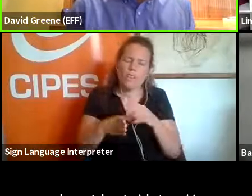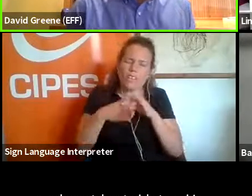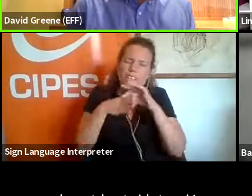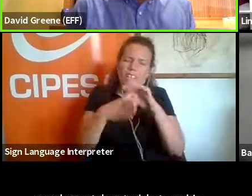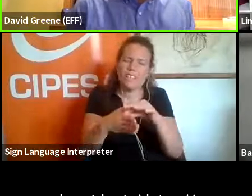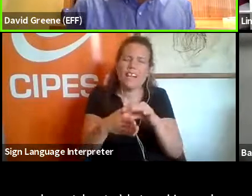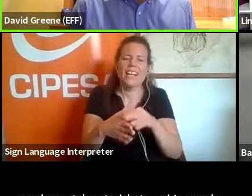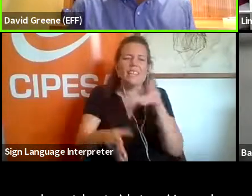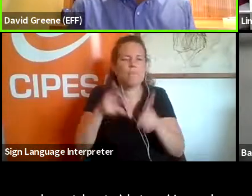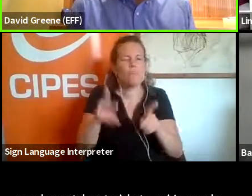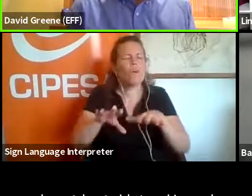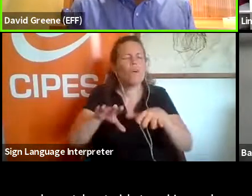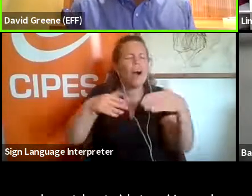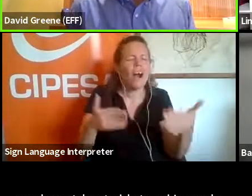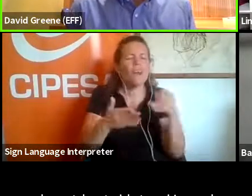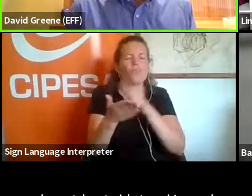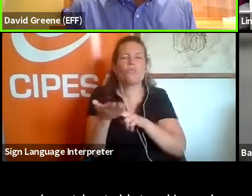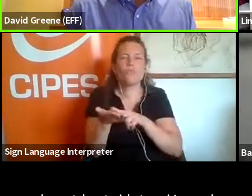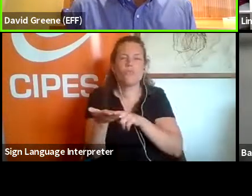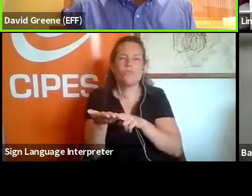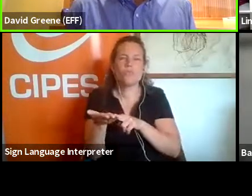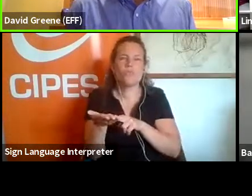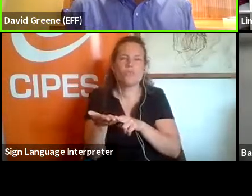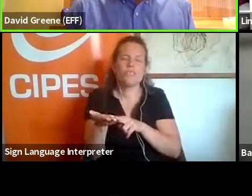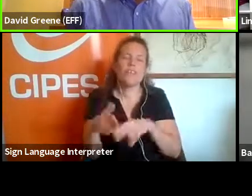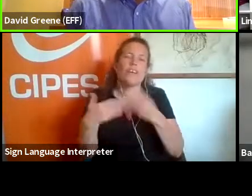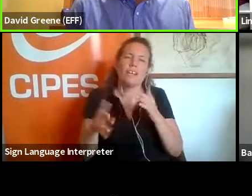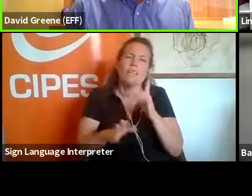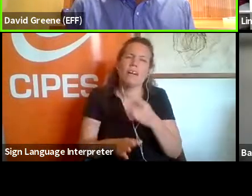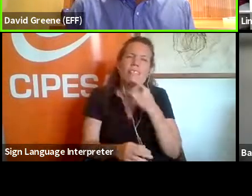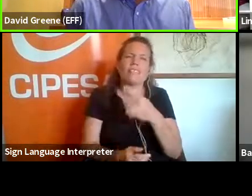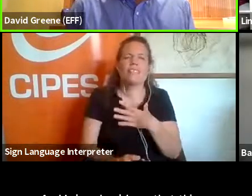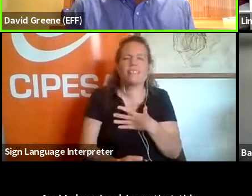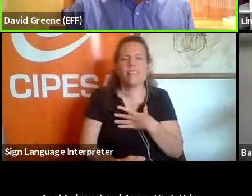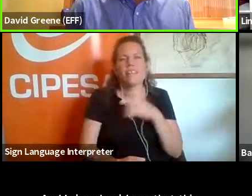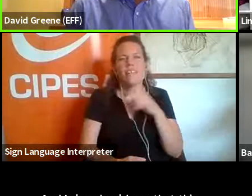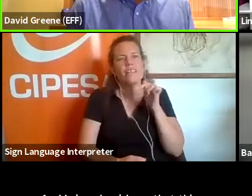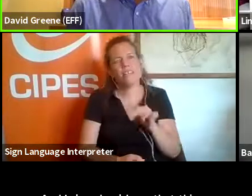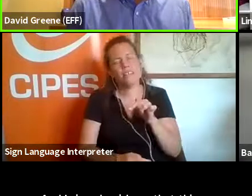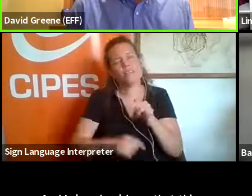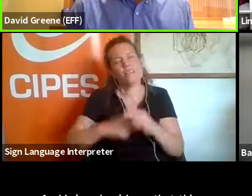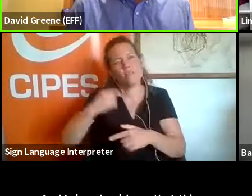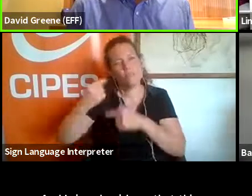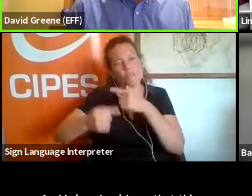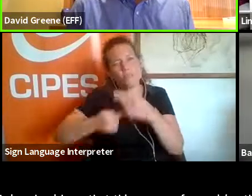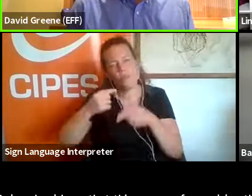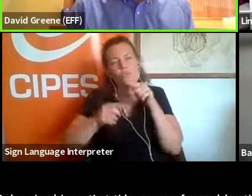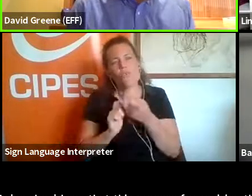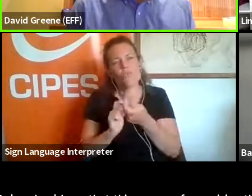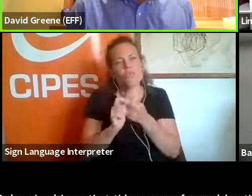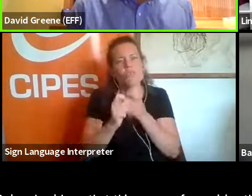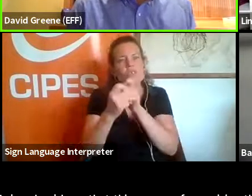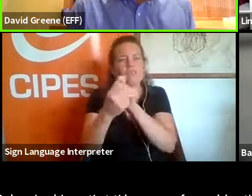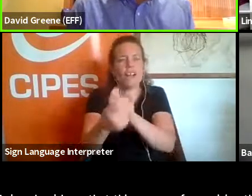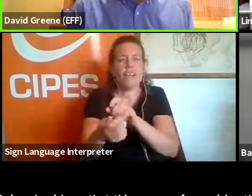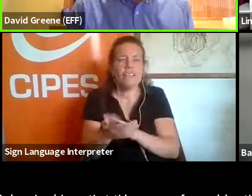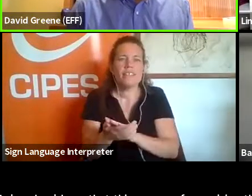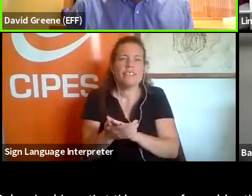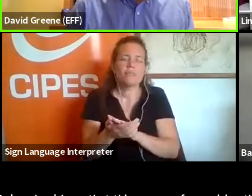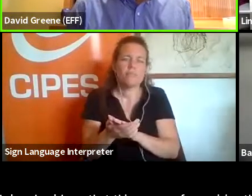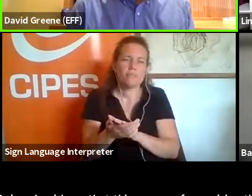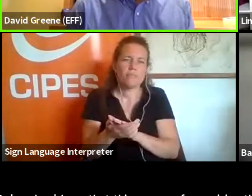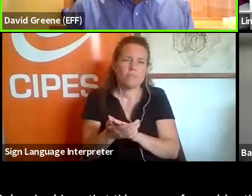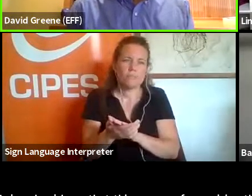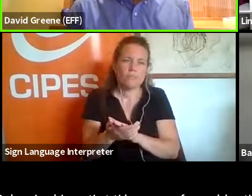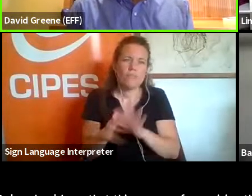them. And I also should say that this process for revising the principles was in some ways very